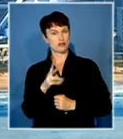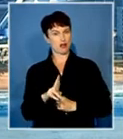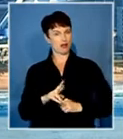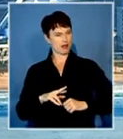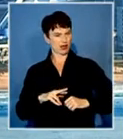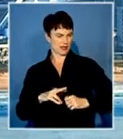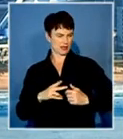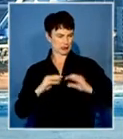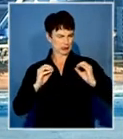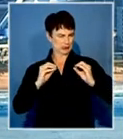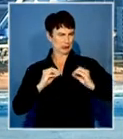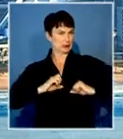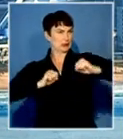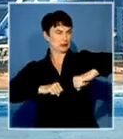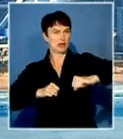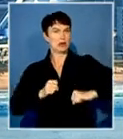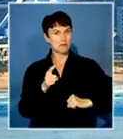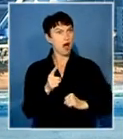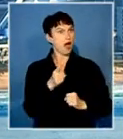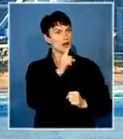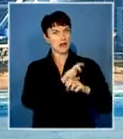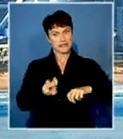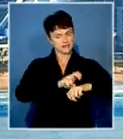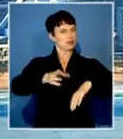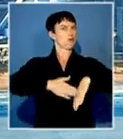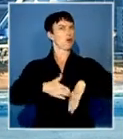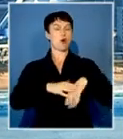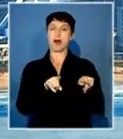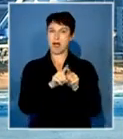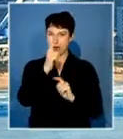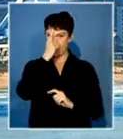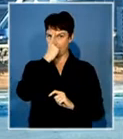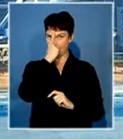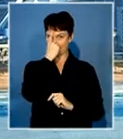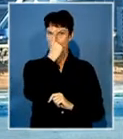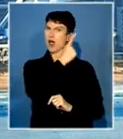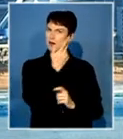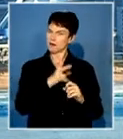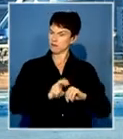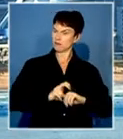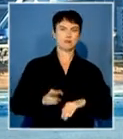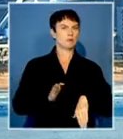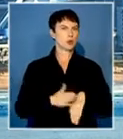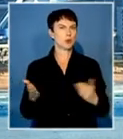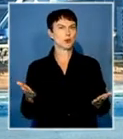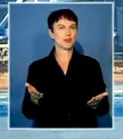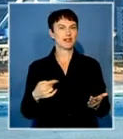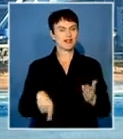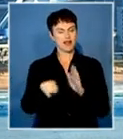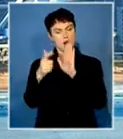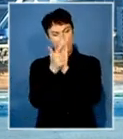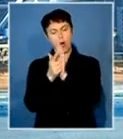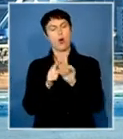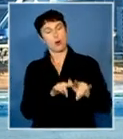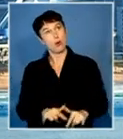investments are increasing. India is another example. So I think that what we're doing is putting in place a regime that will apply to everybody.